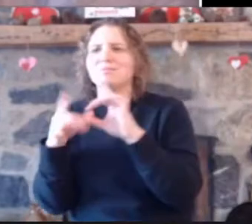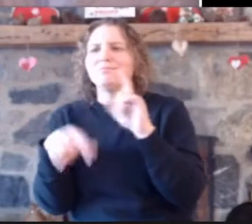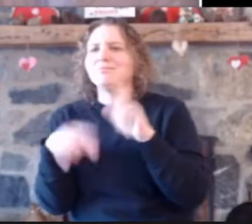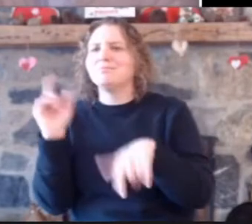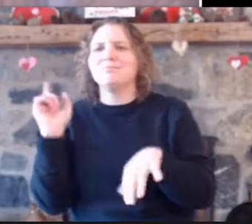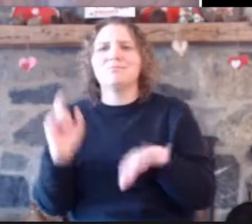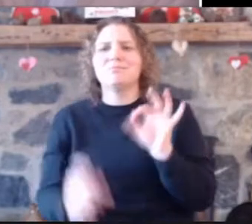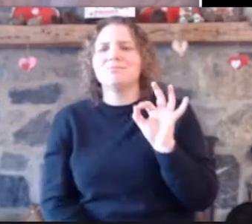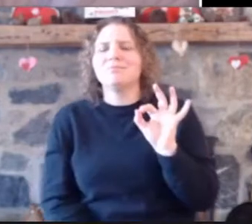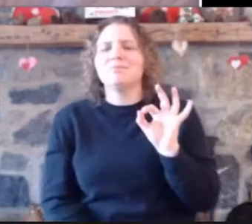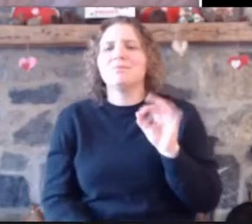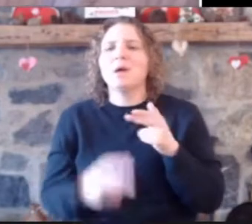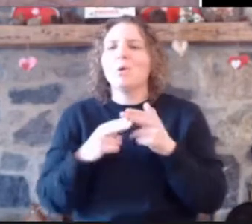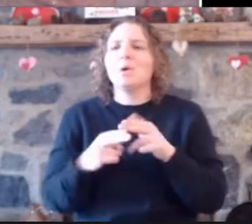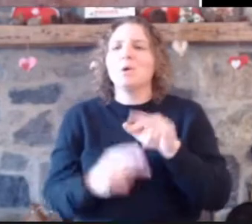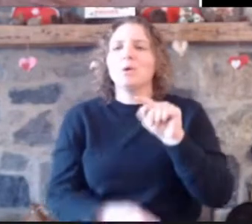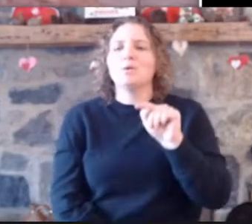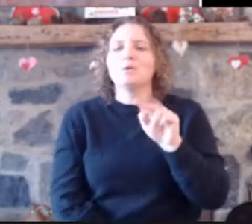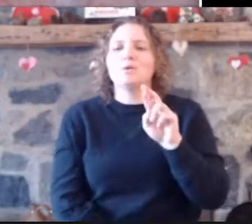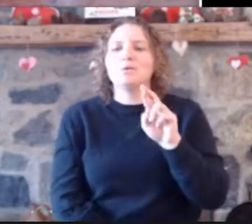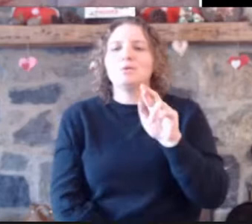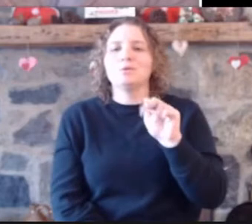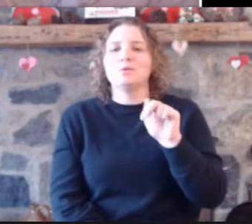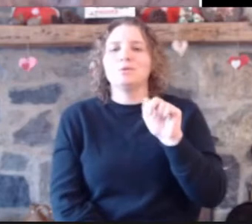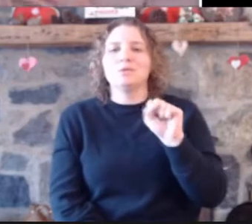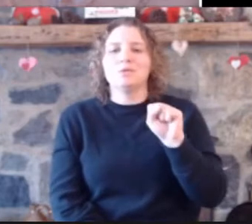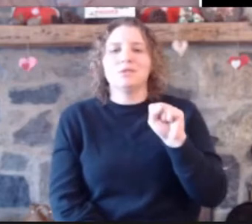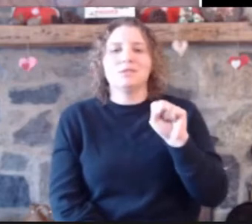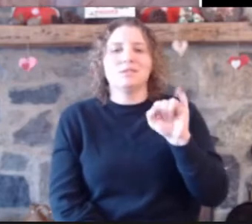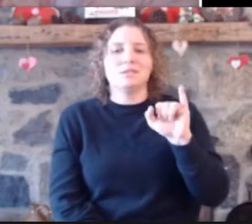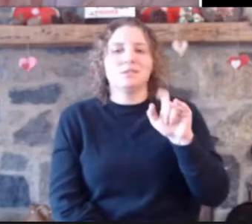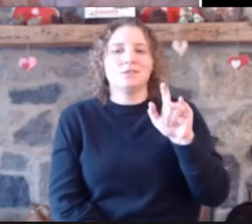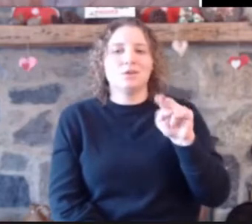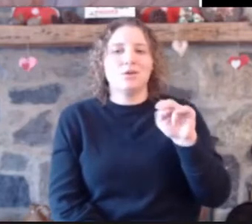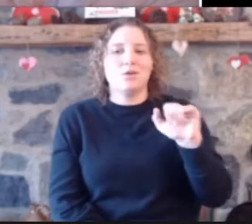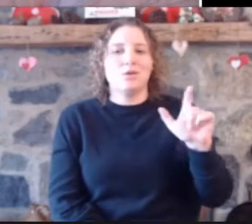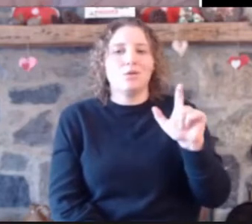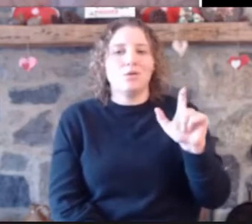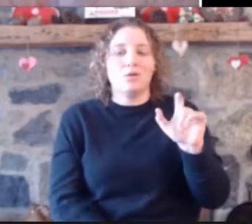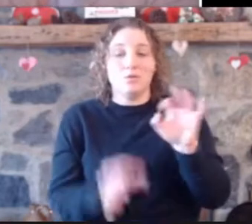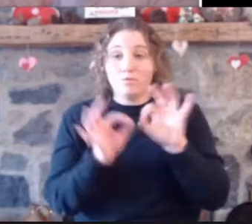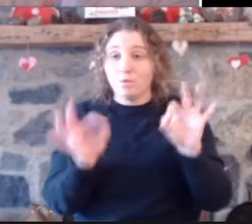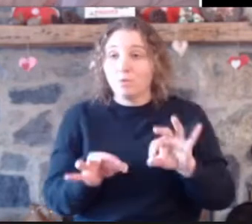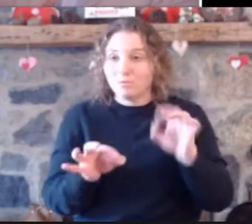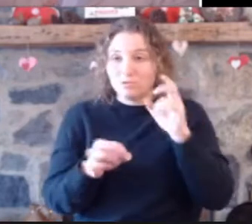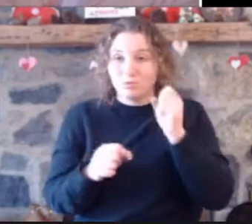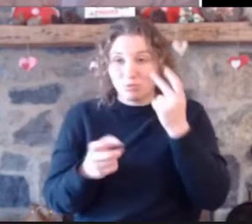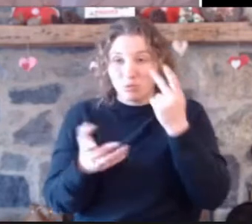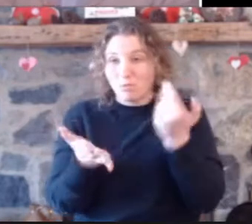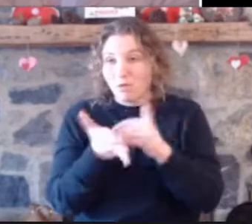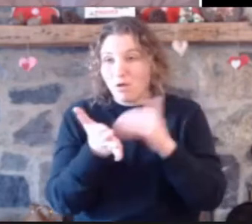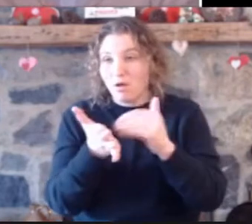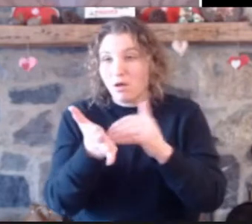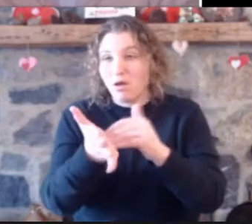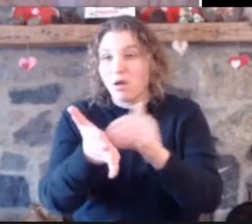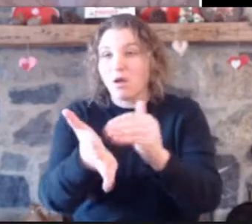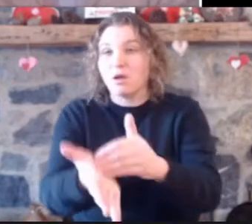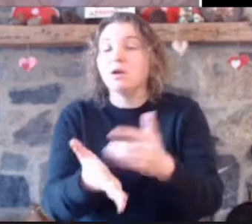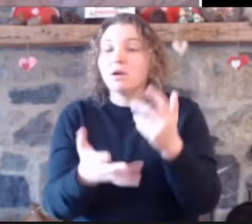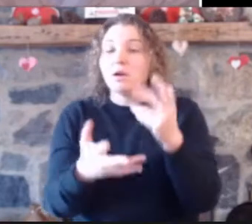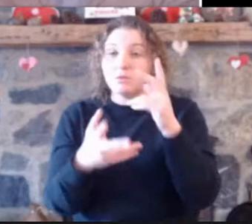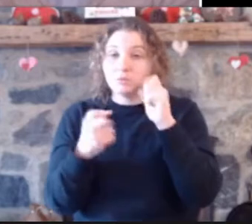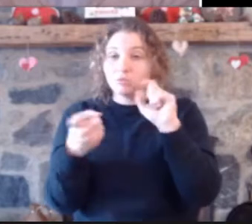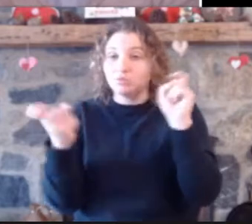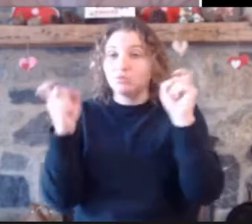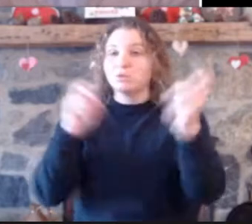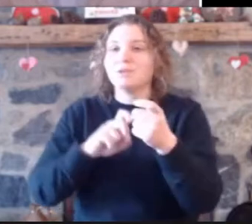transitional forms, which are supposed to have happened millions and millions of times because you need a lot of mutations to change major capabilities, and